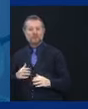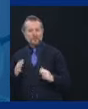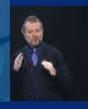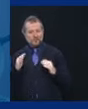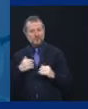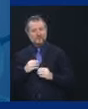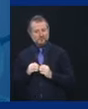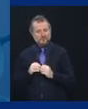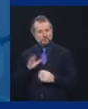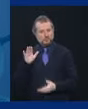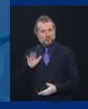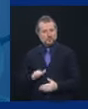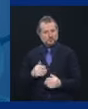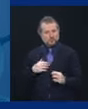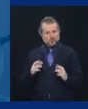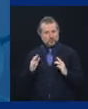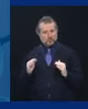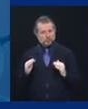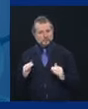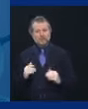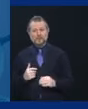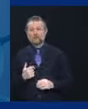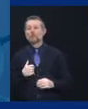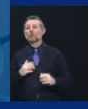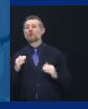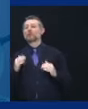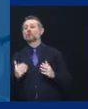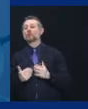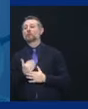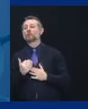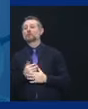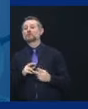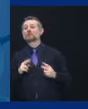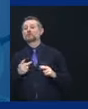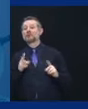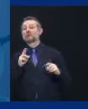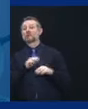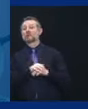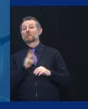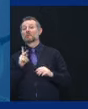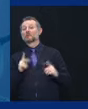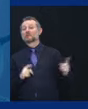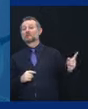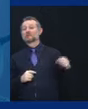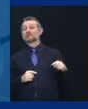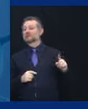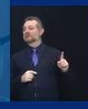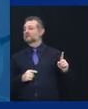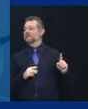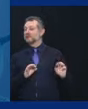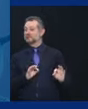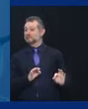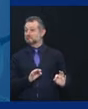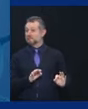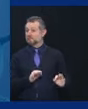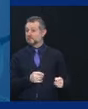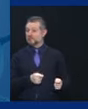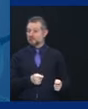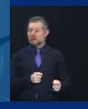we hope a new strain like the UK strain doesn't take over, which could change these numbers.